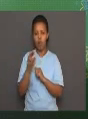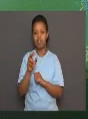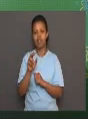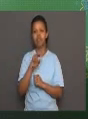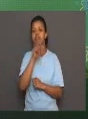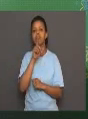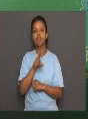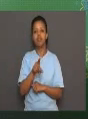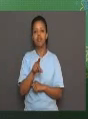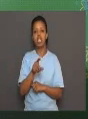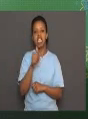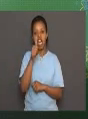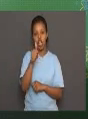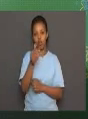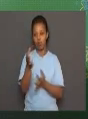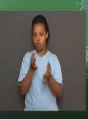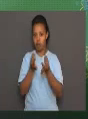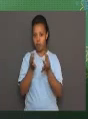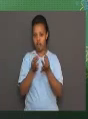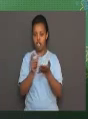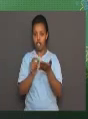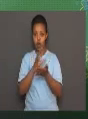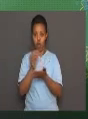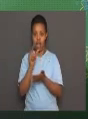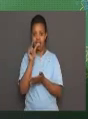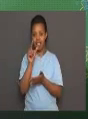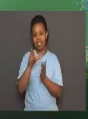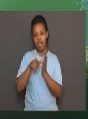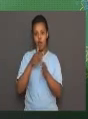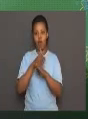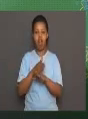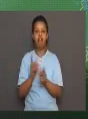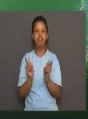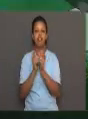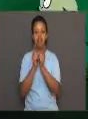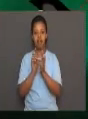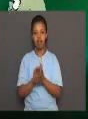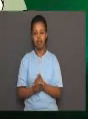down your hypothesis, and I will see you in a few minutes.